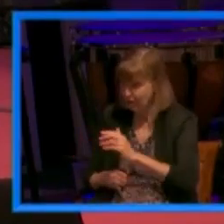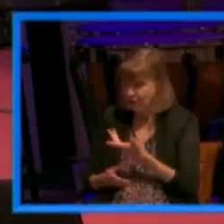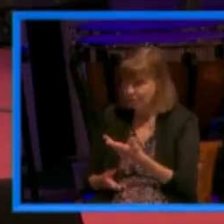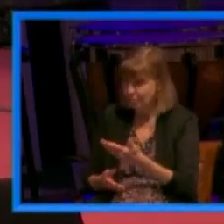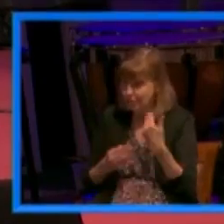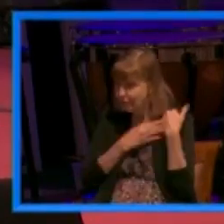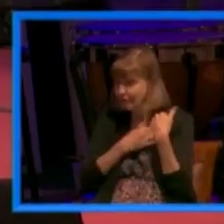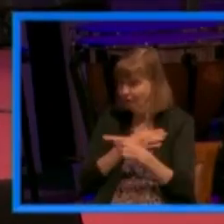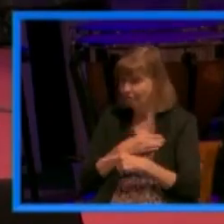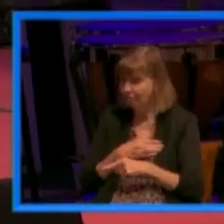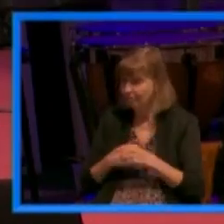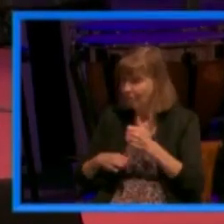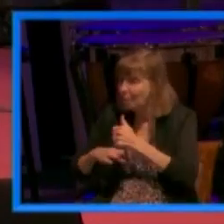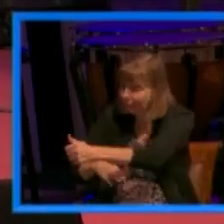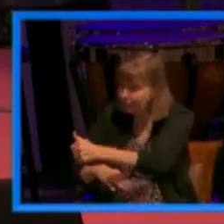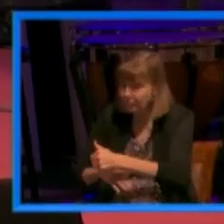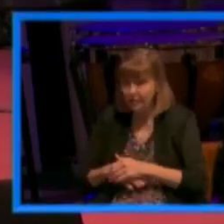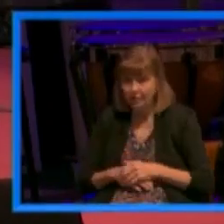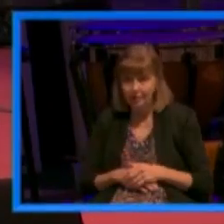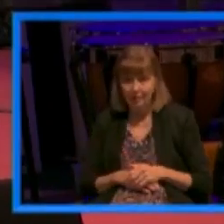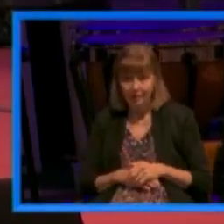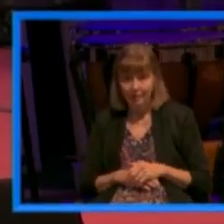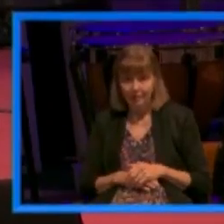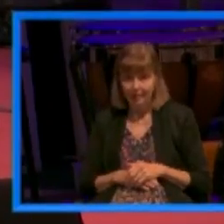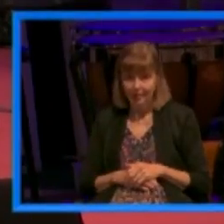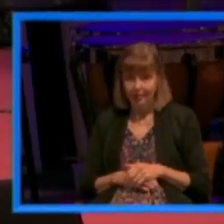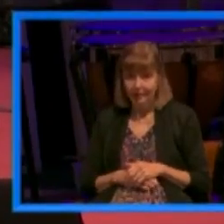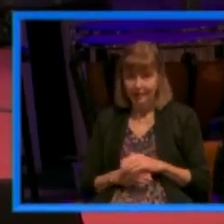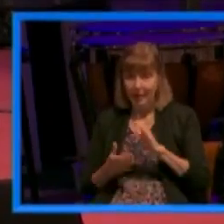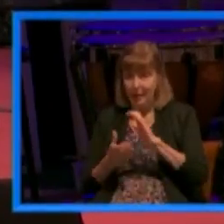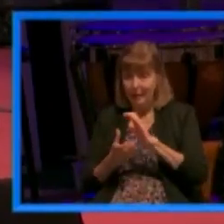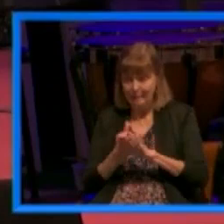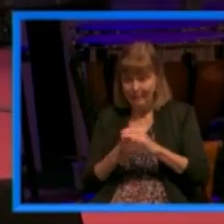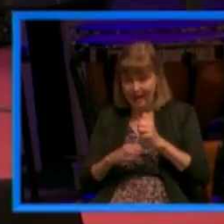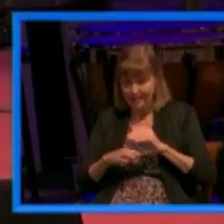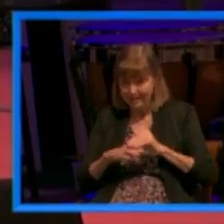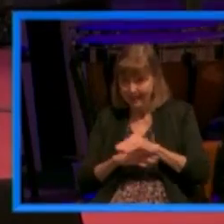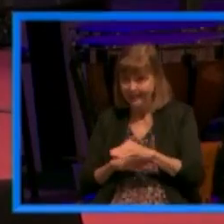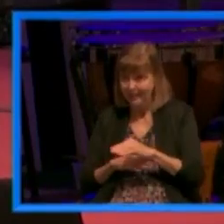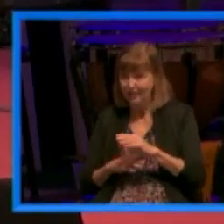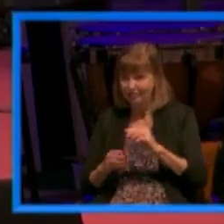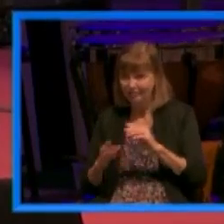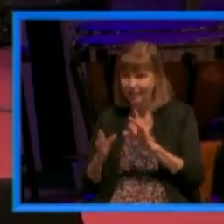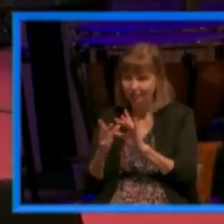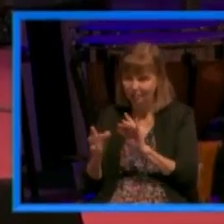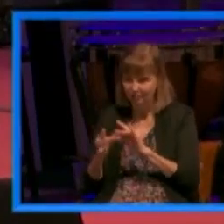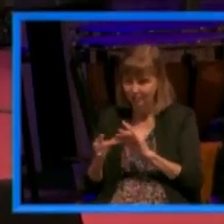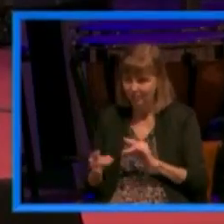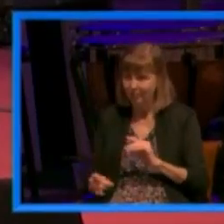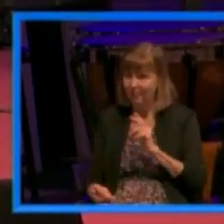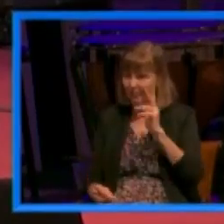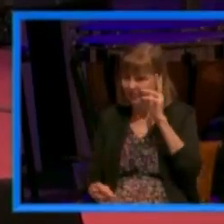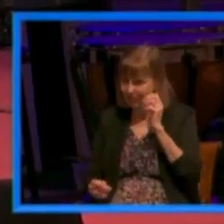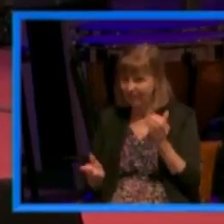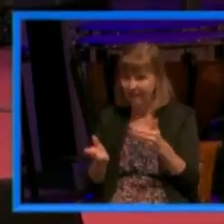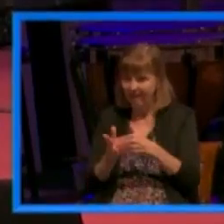never heard better words in marriage counseling than I heard right there, right? "I don't know whose fault it is, but it's yours, sir.